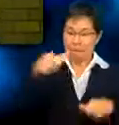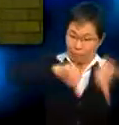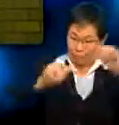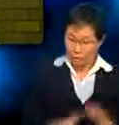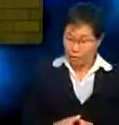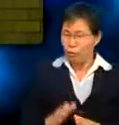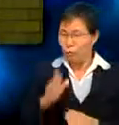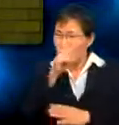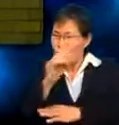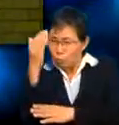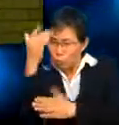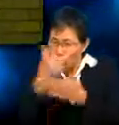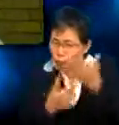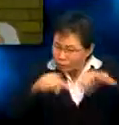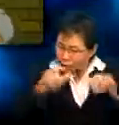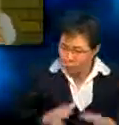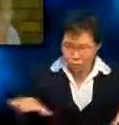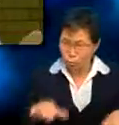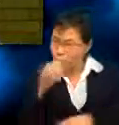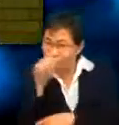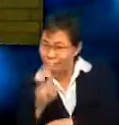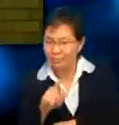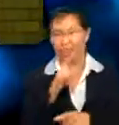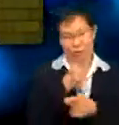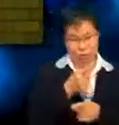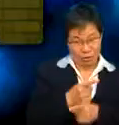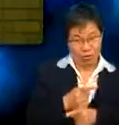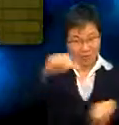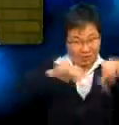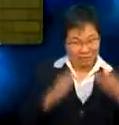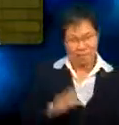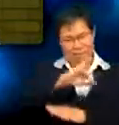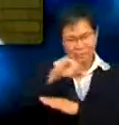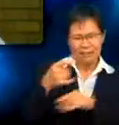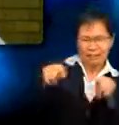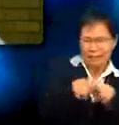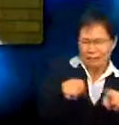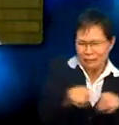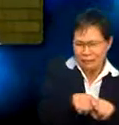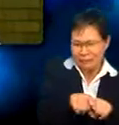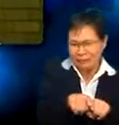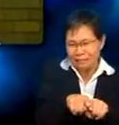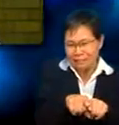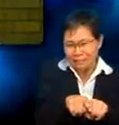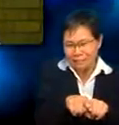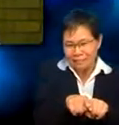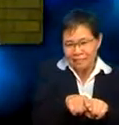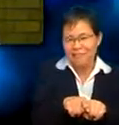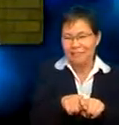know what scientists do? Actually, a scientist is just like a